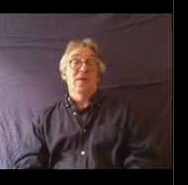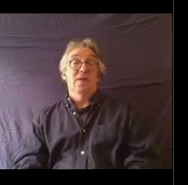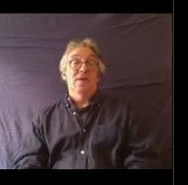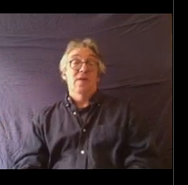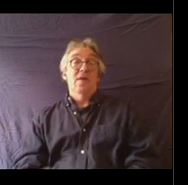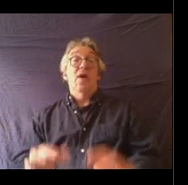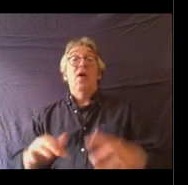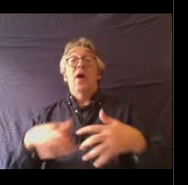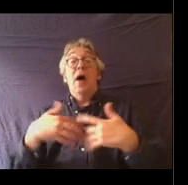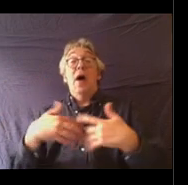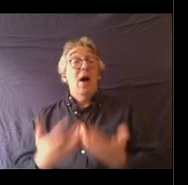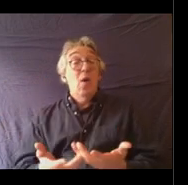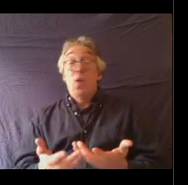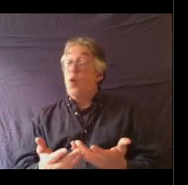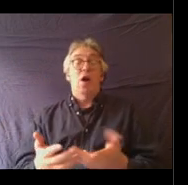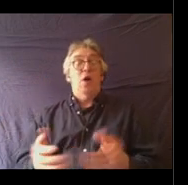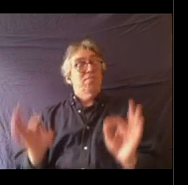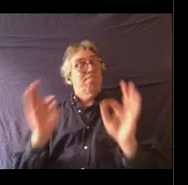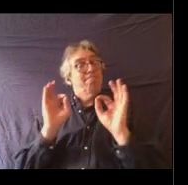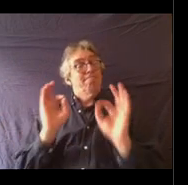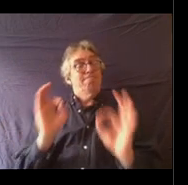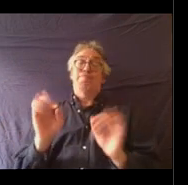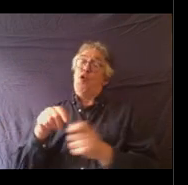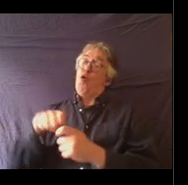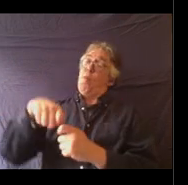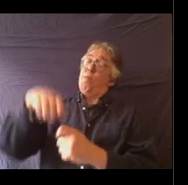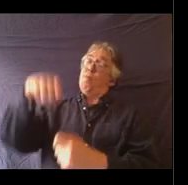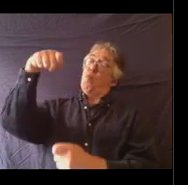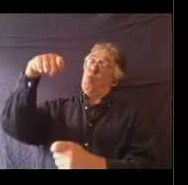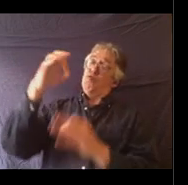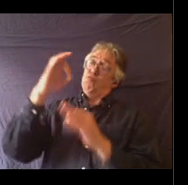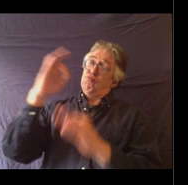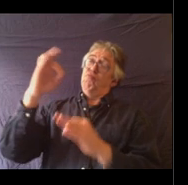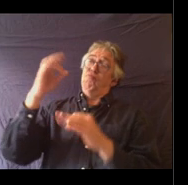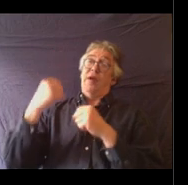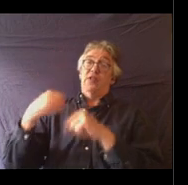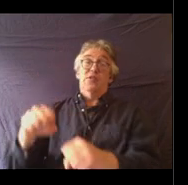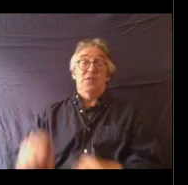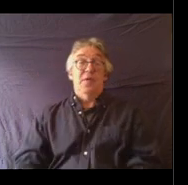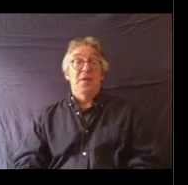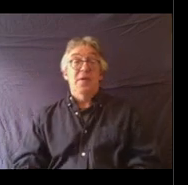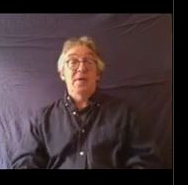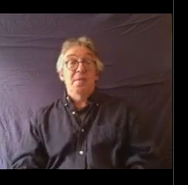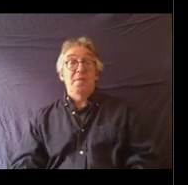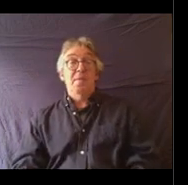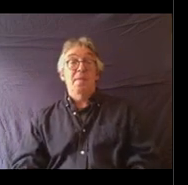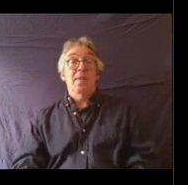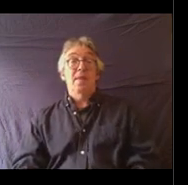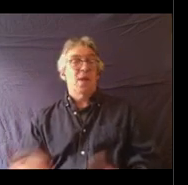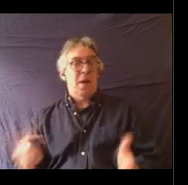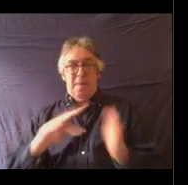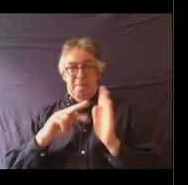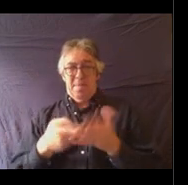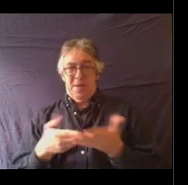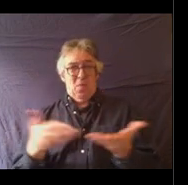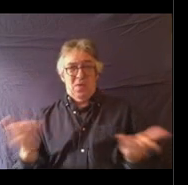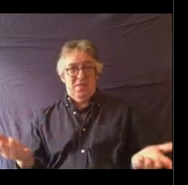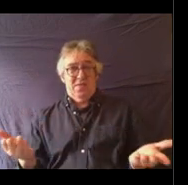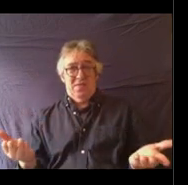throughout proportionate measures. Next slide. What does it mean,